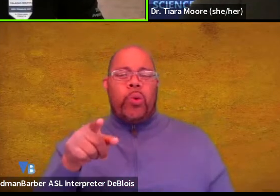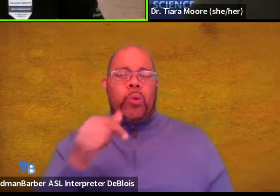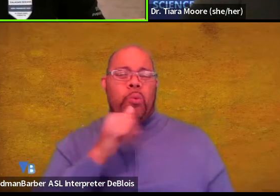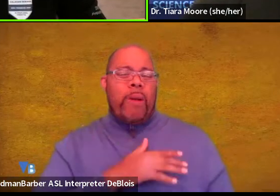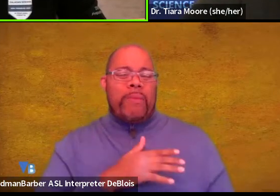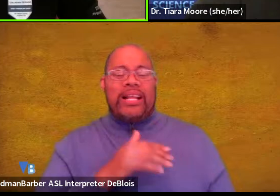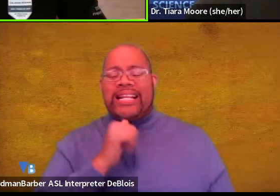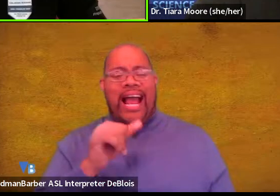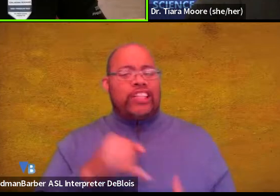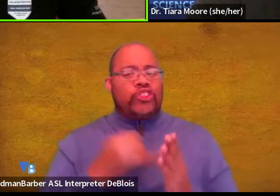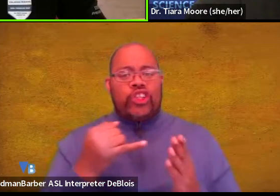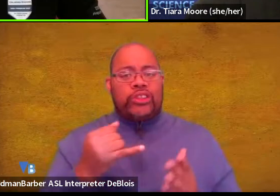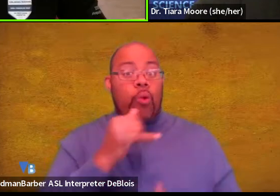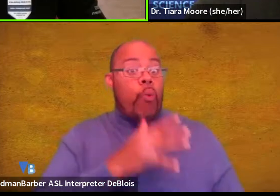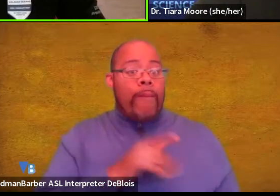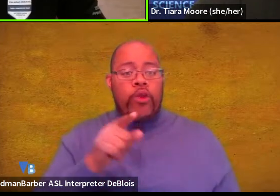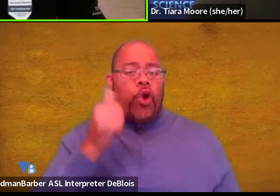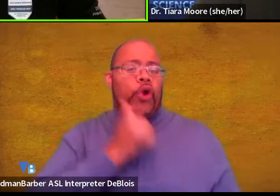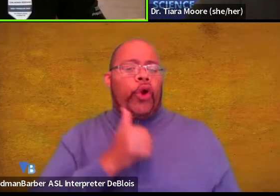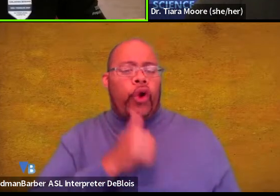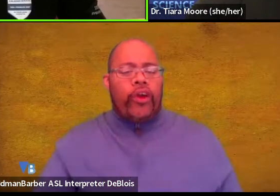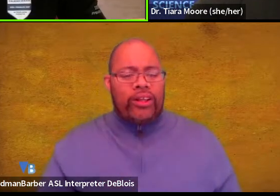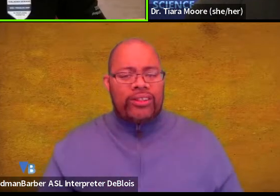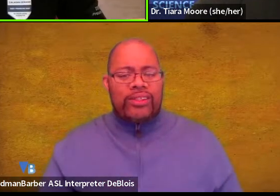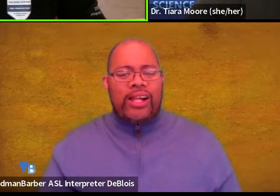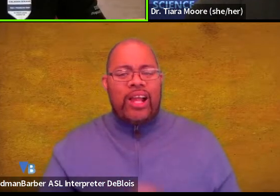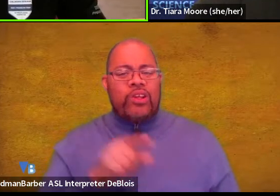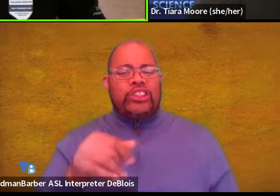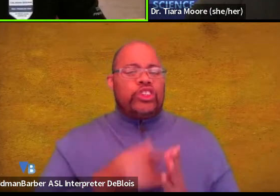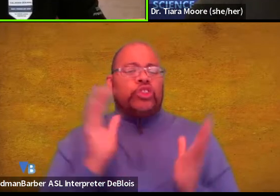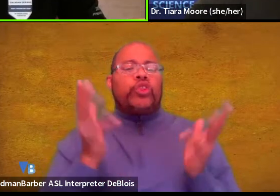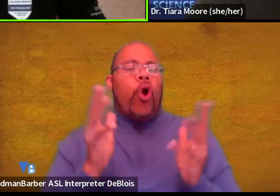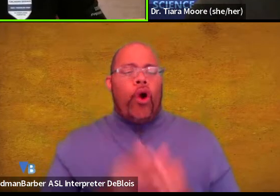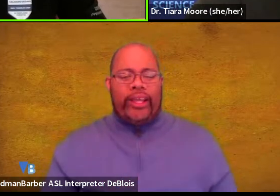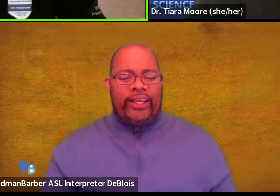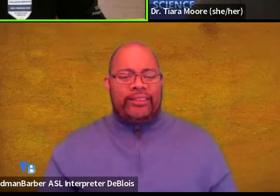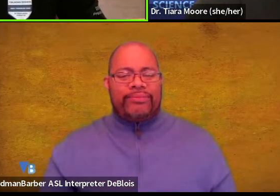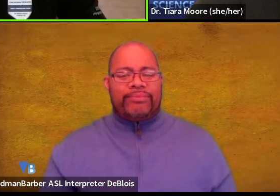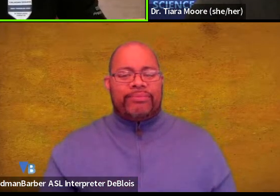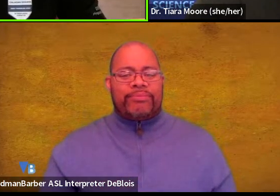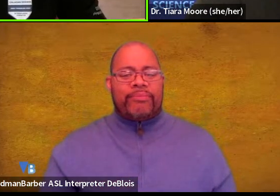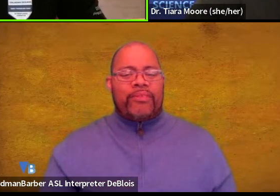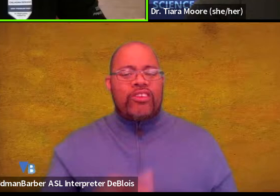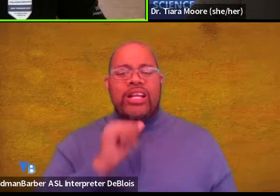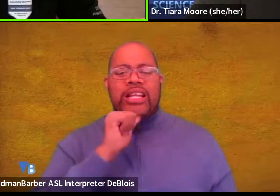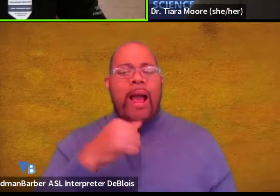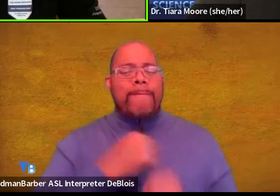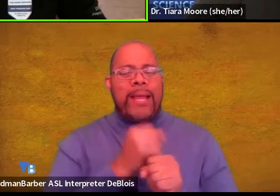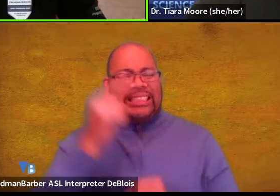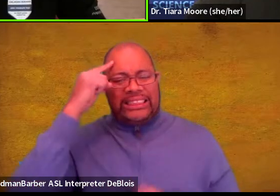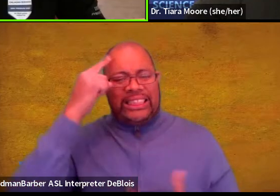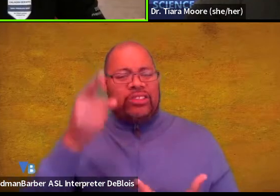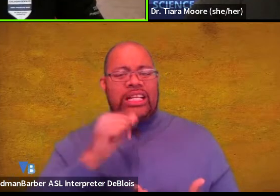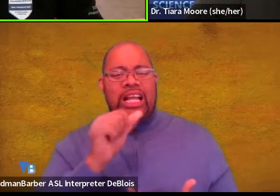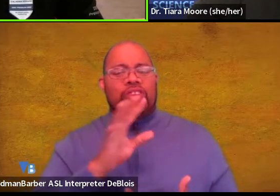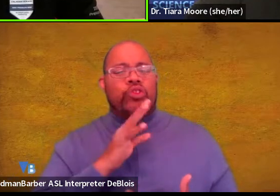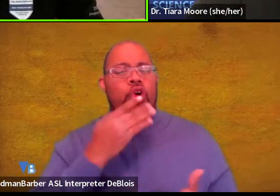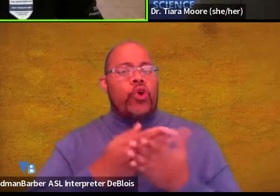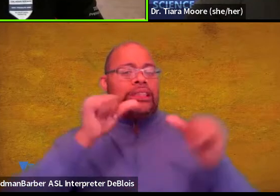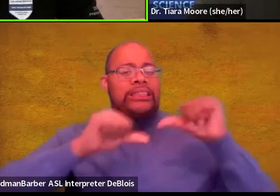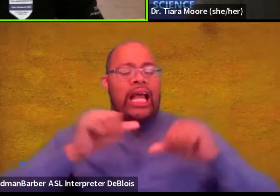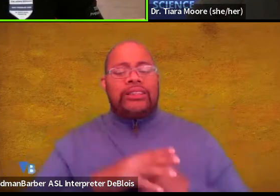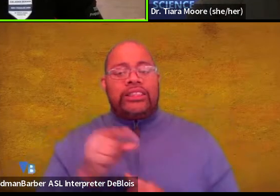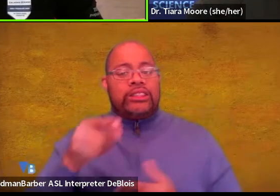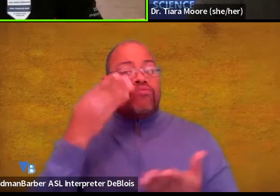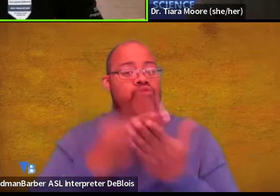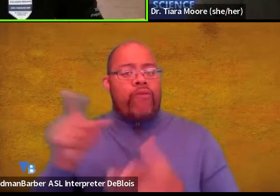a woman, not just a woman, you're a girl, and you're just talking, and you're not making sense. You're not talking good science. And